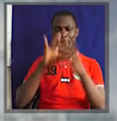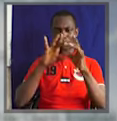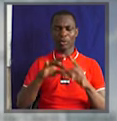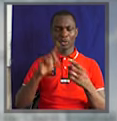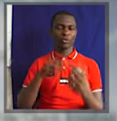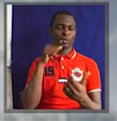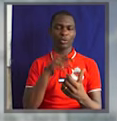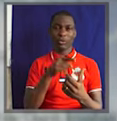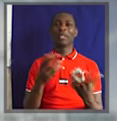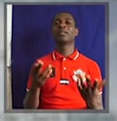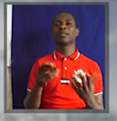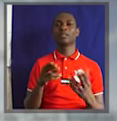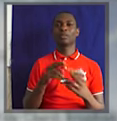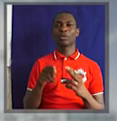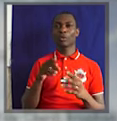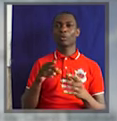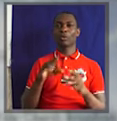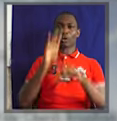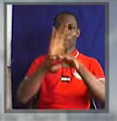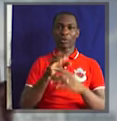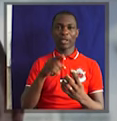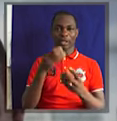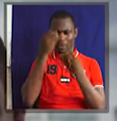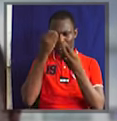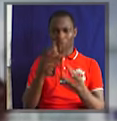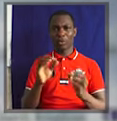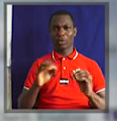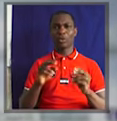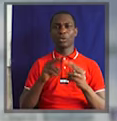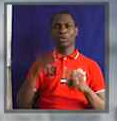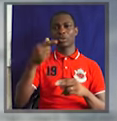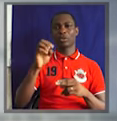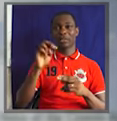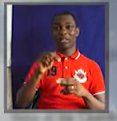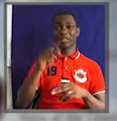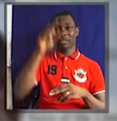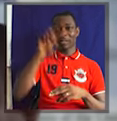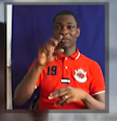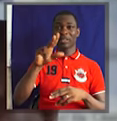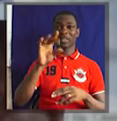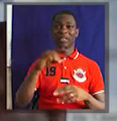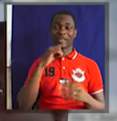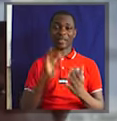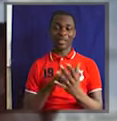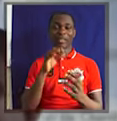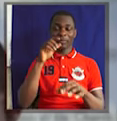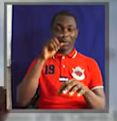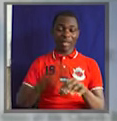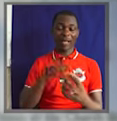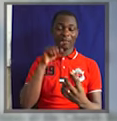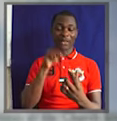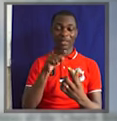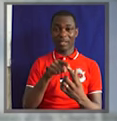in decide we say no a eye amamre na da ho no oni so da enti Genesis 38 in say eduru say onan